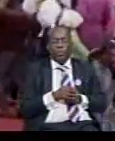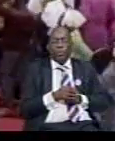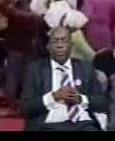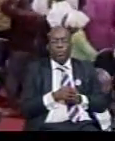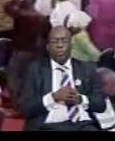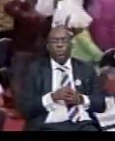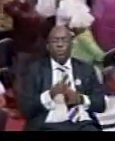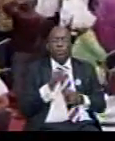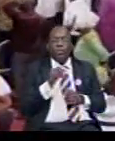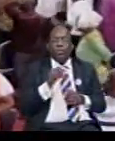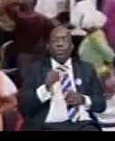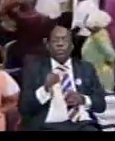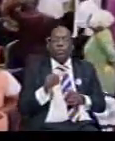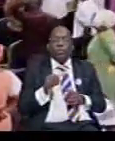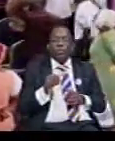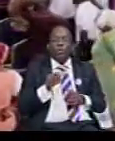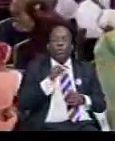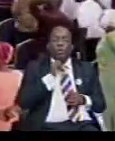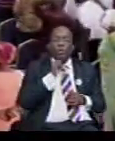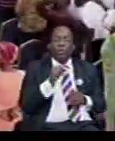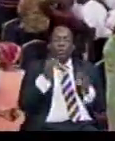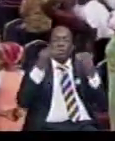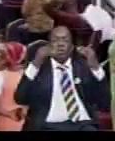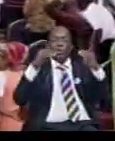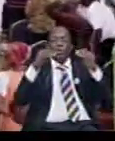Unlimited possibilities